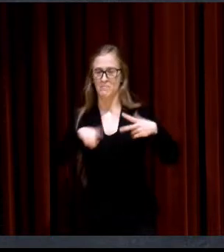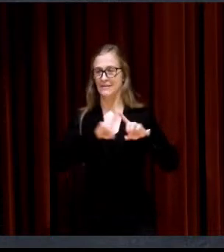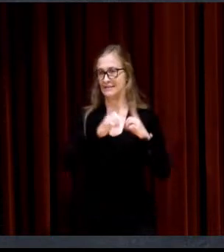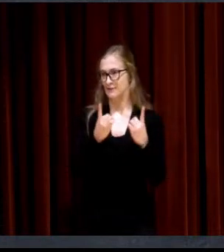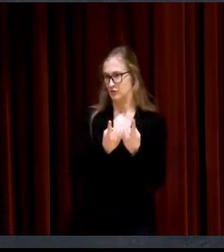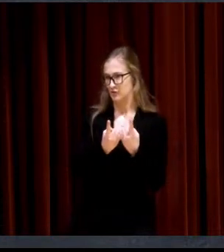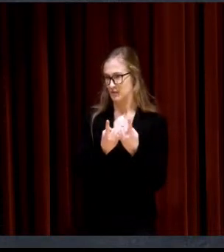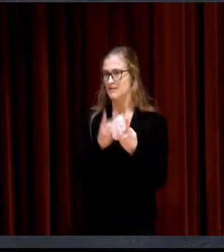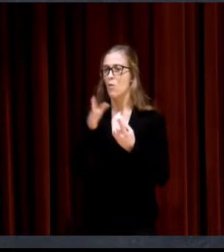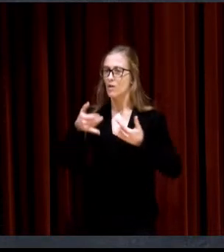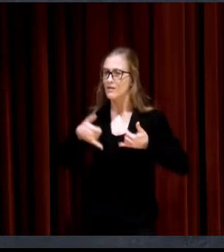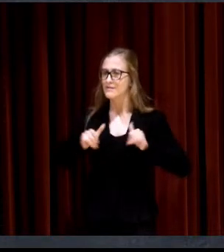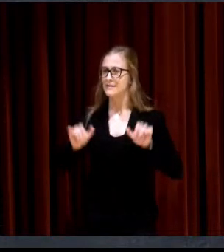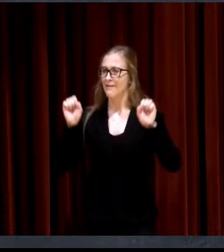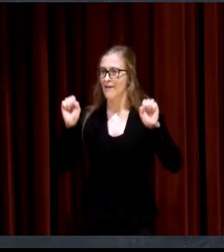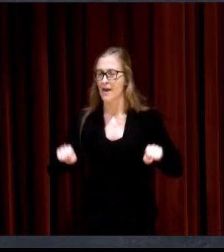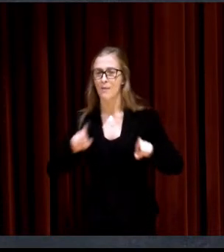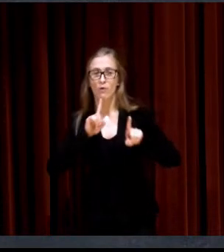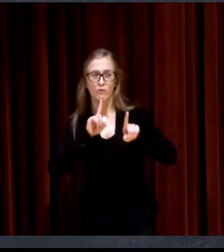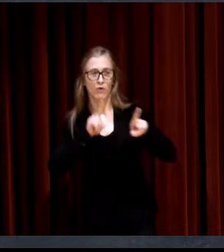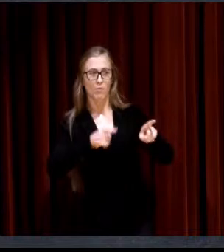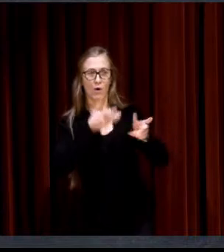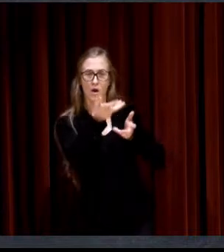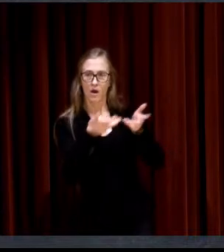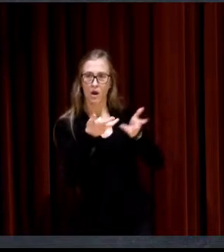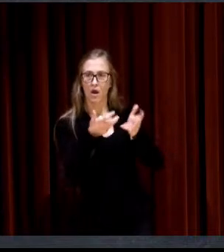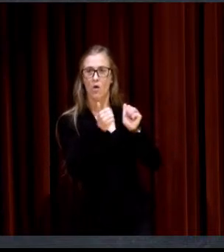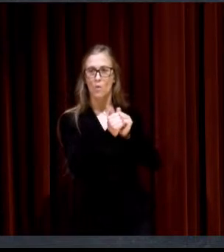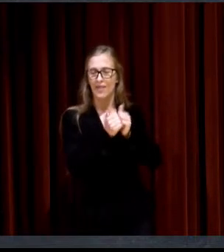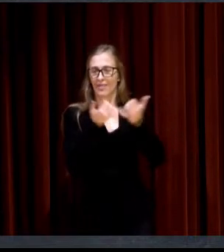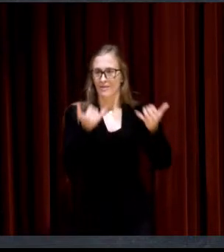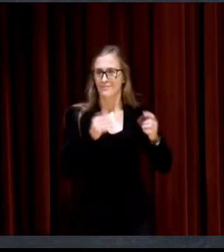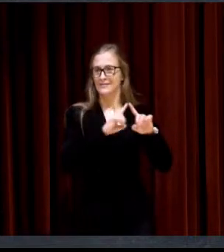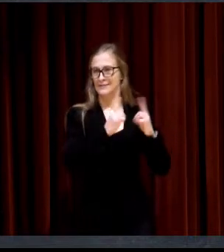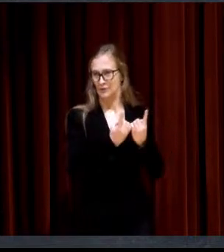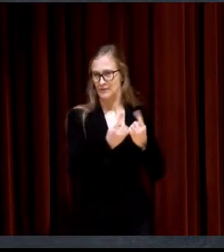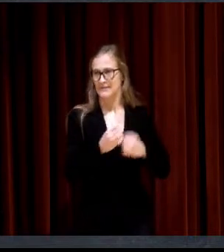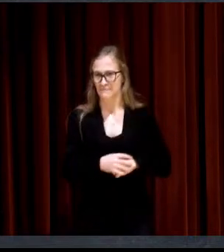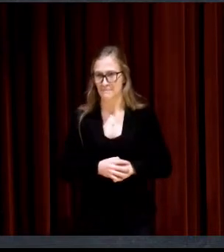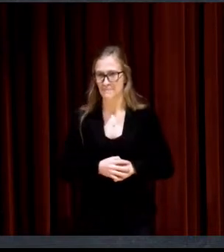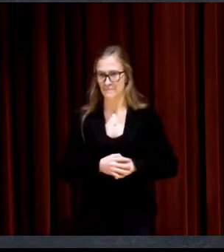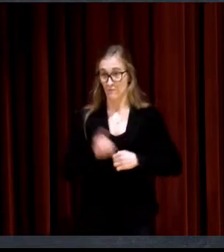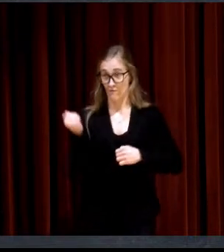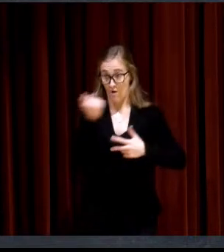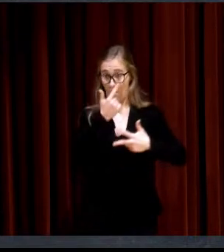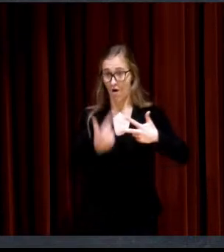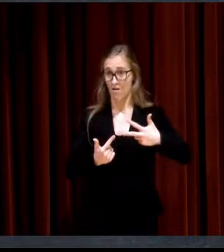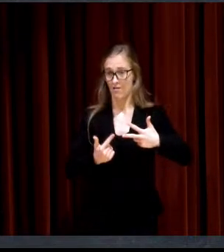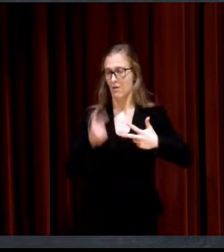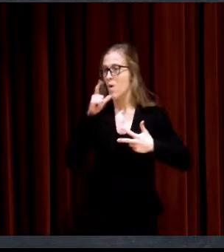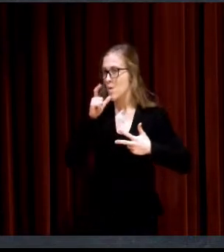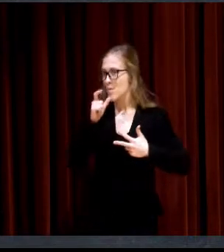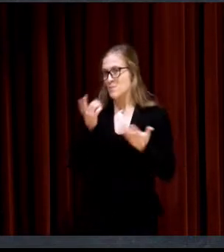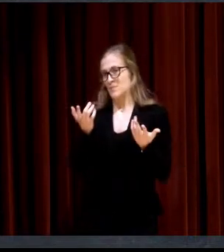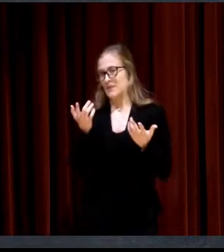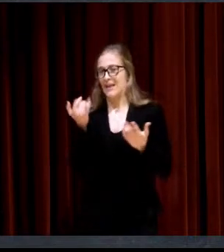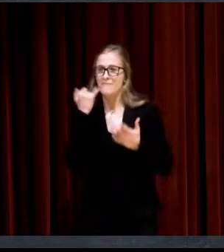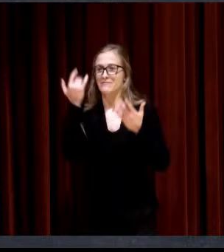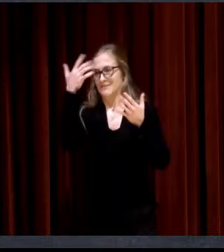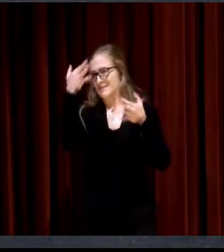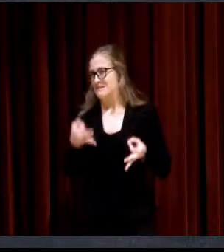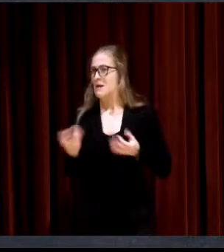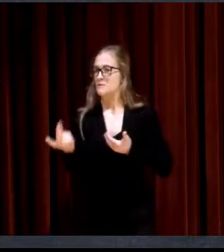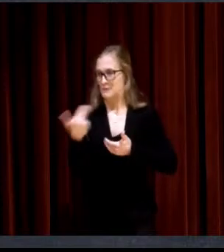in that would still be able to report back to those current districts. So of all three, hopefully, that they decide to